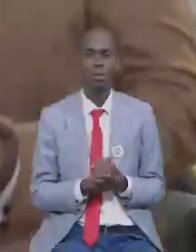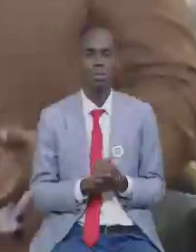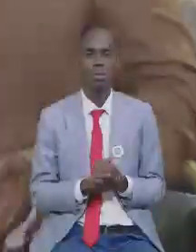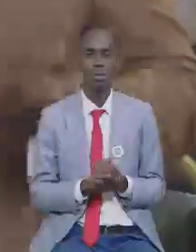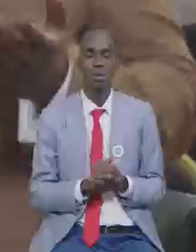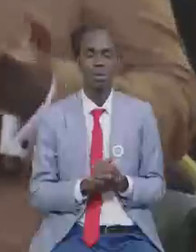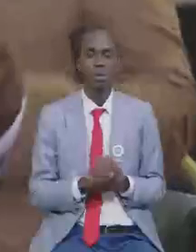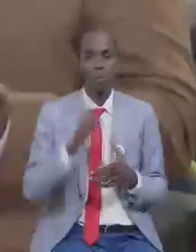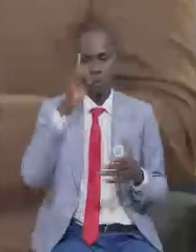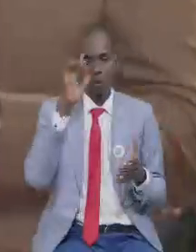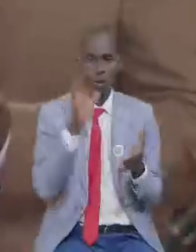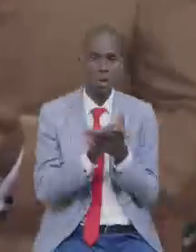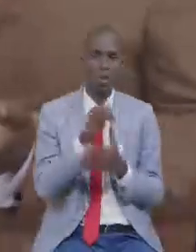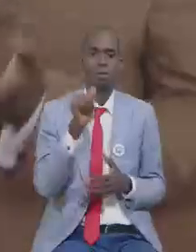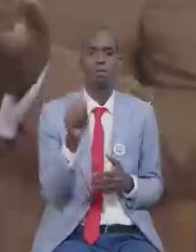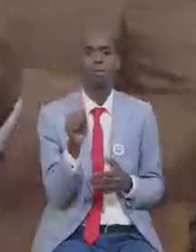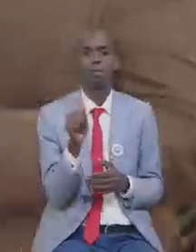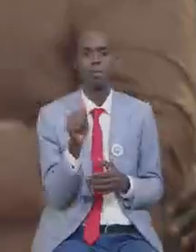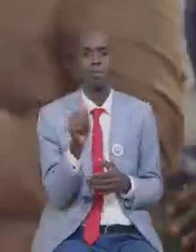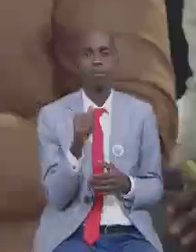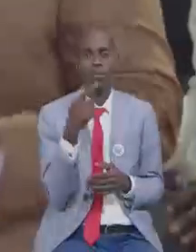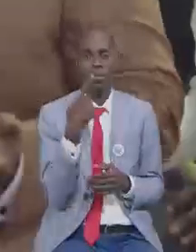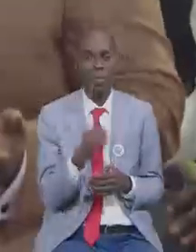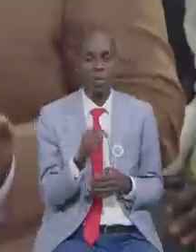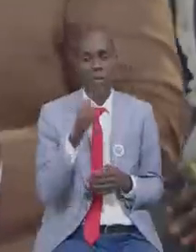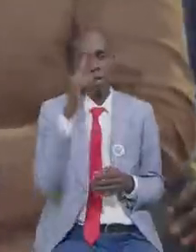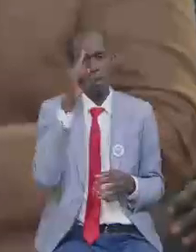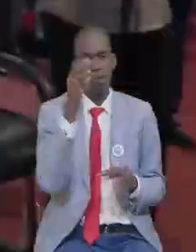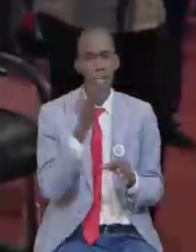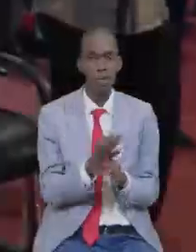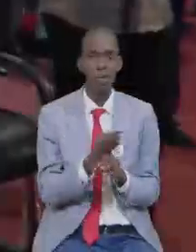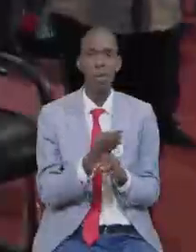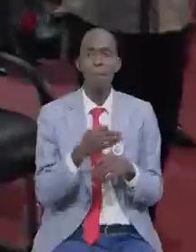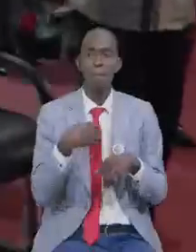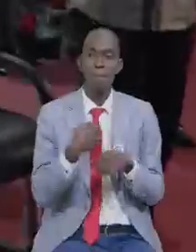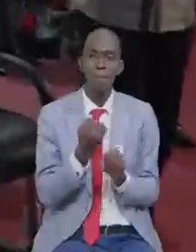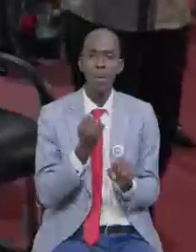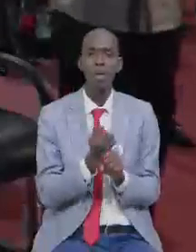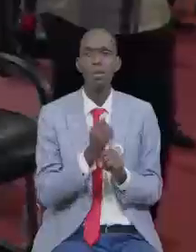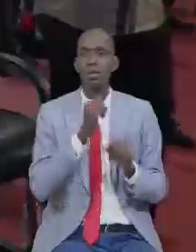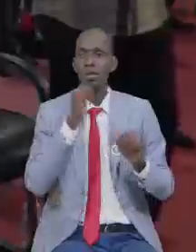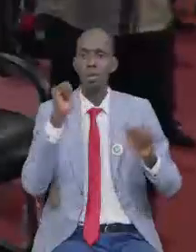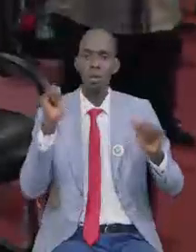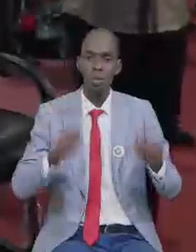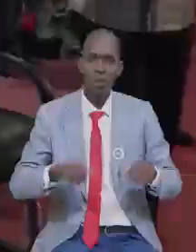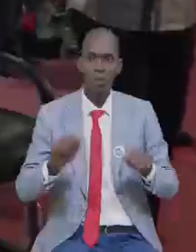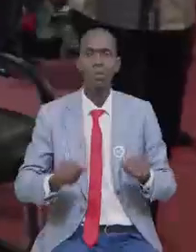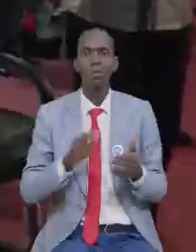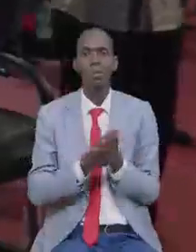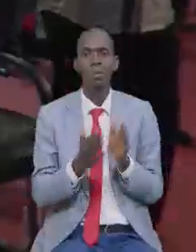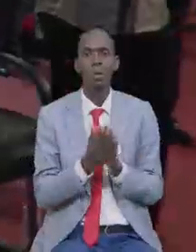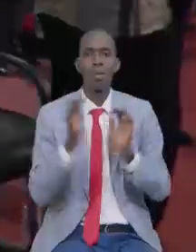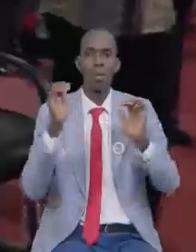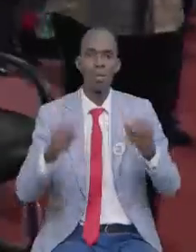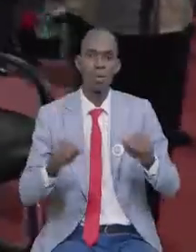Believe. The faith makes impossible possible in your